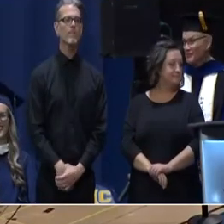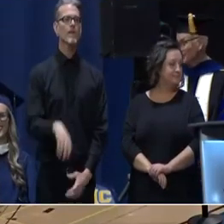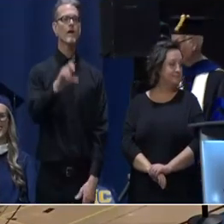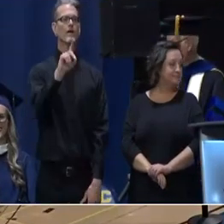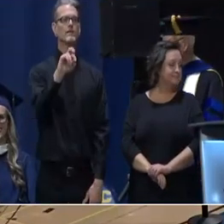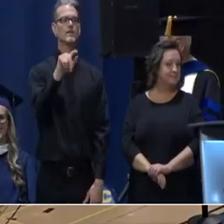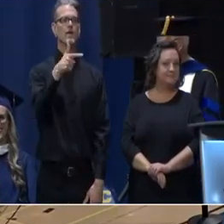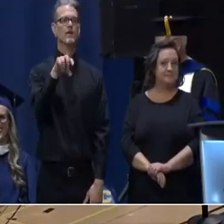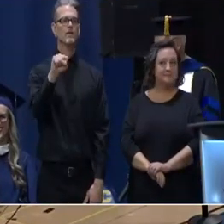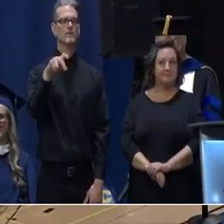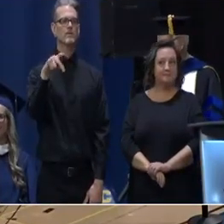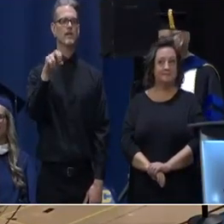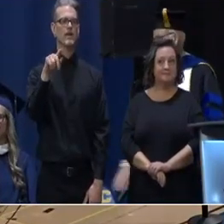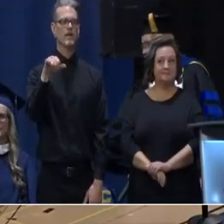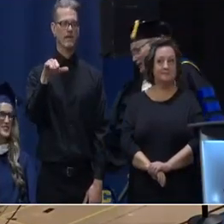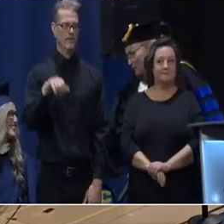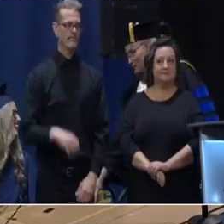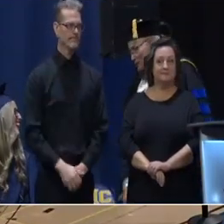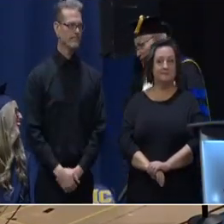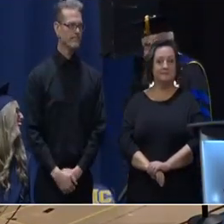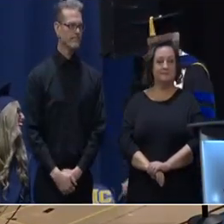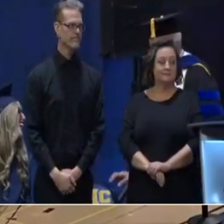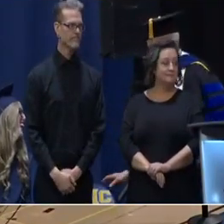Douglas Petty.